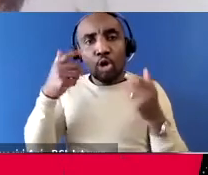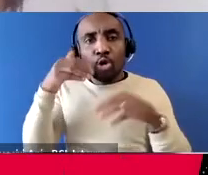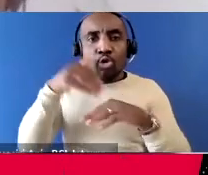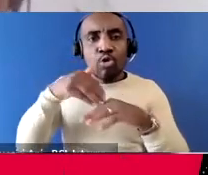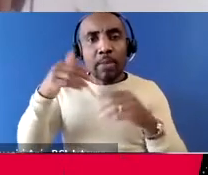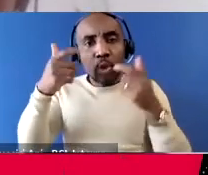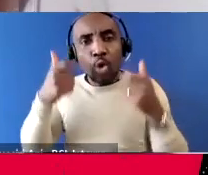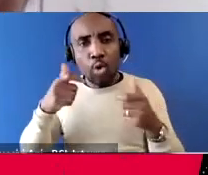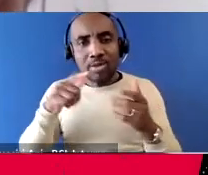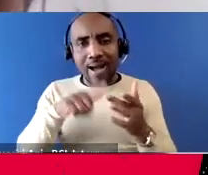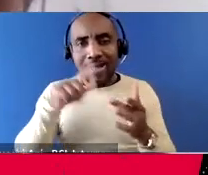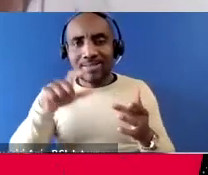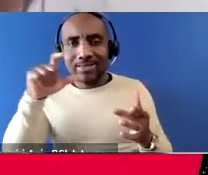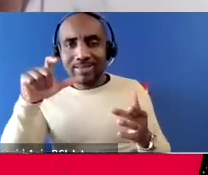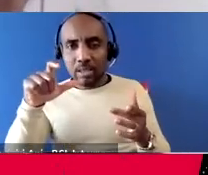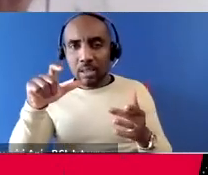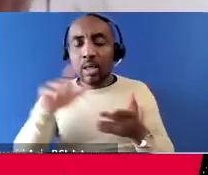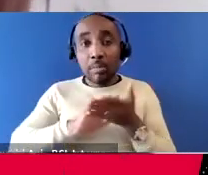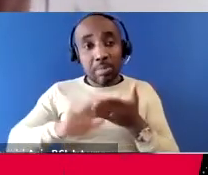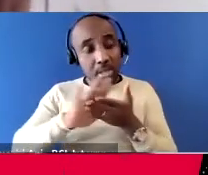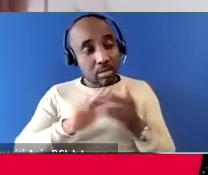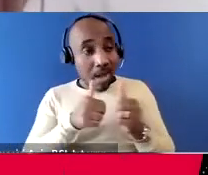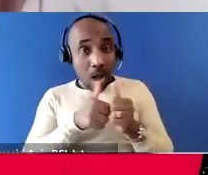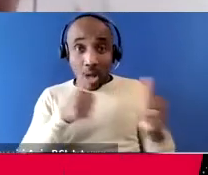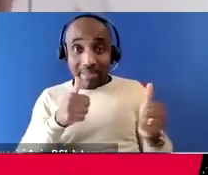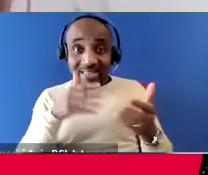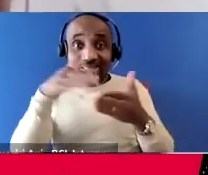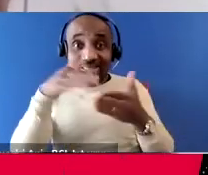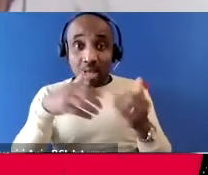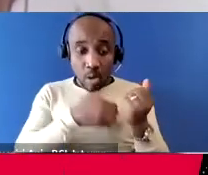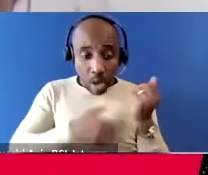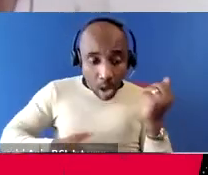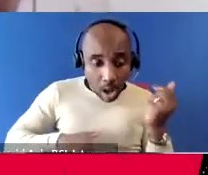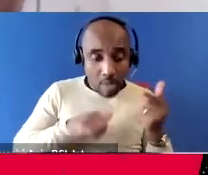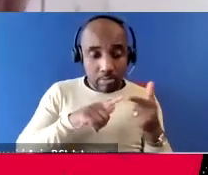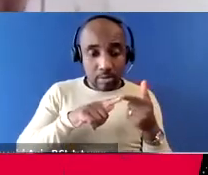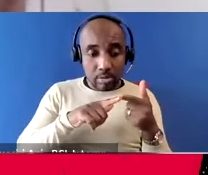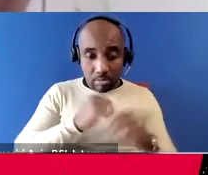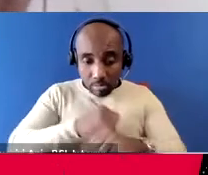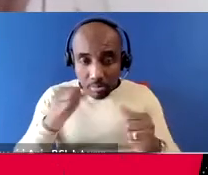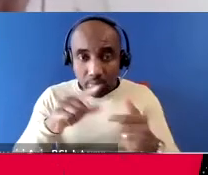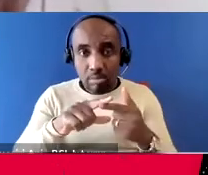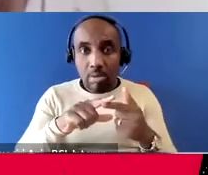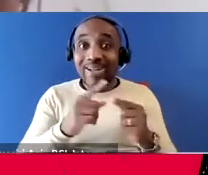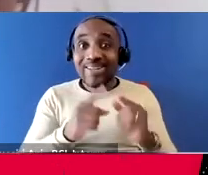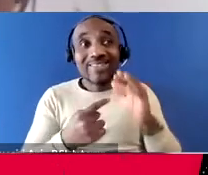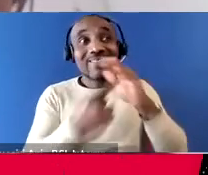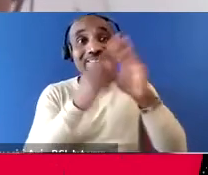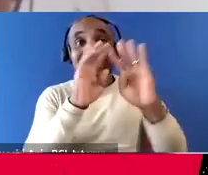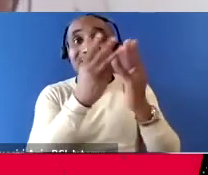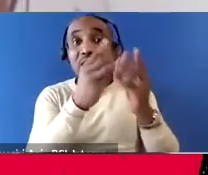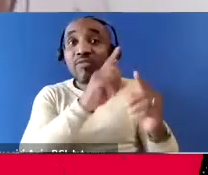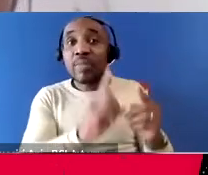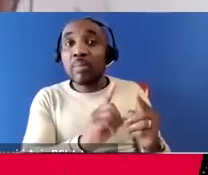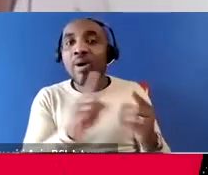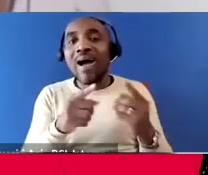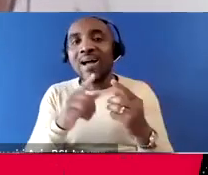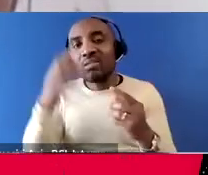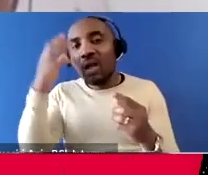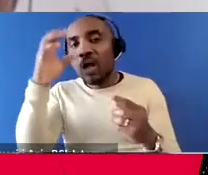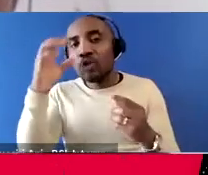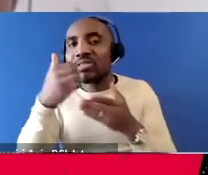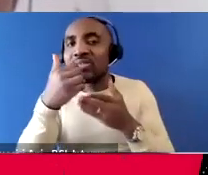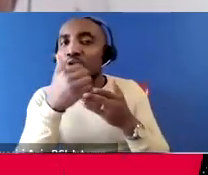their potential criminal responsibility for war crimes in Yemen. And then around the world, we see